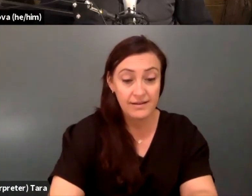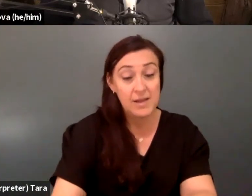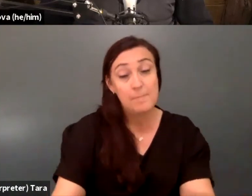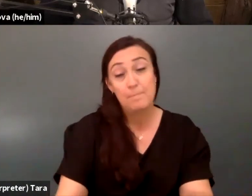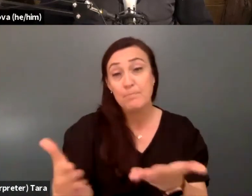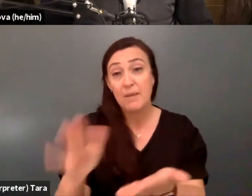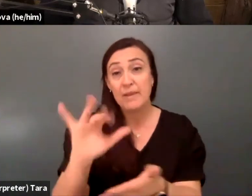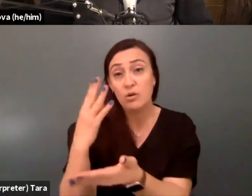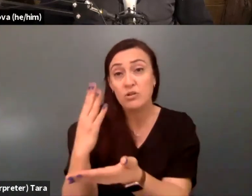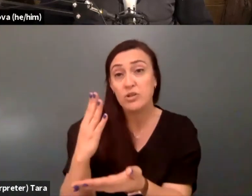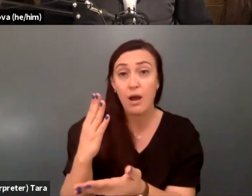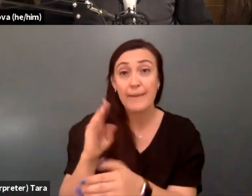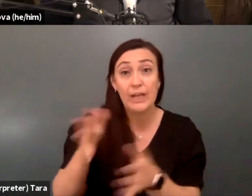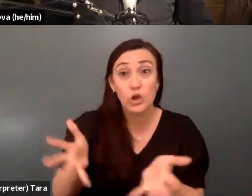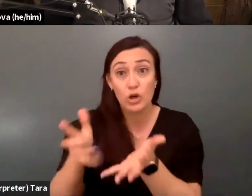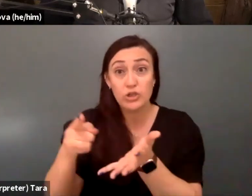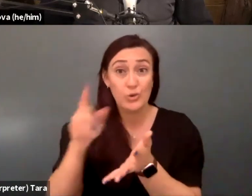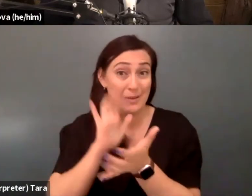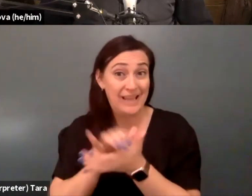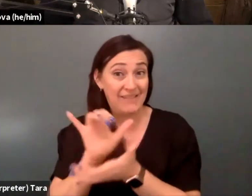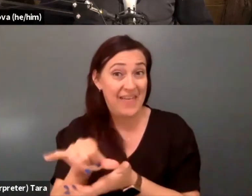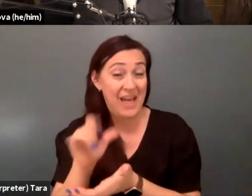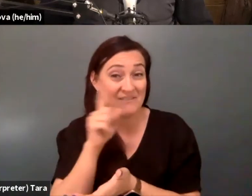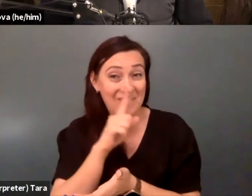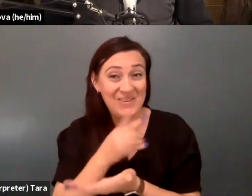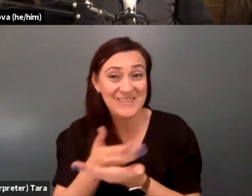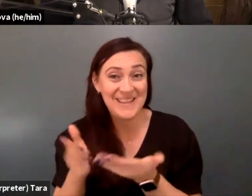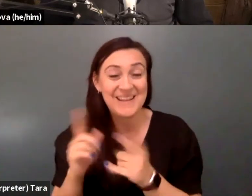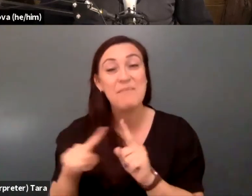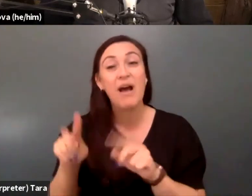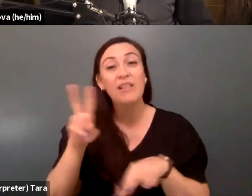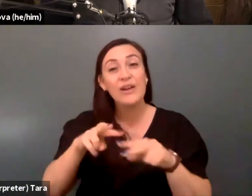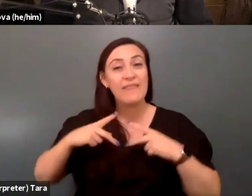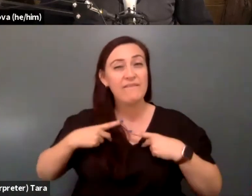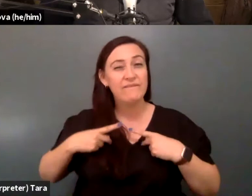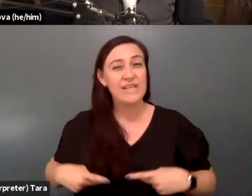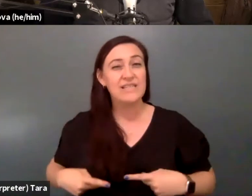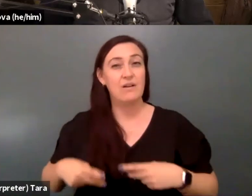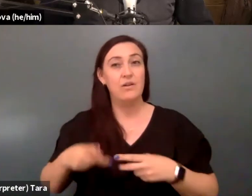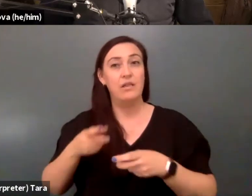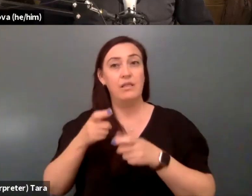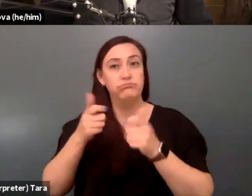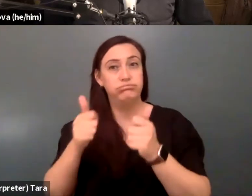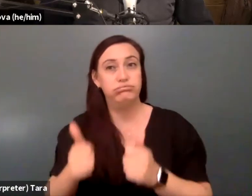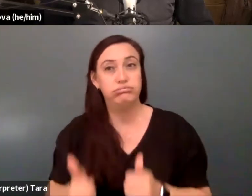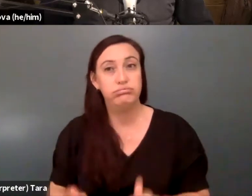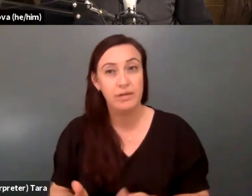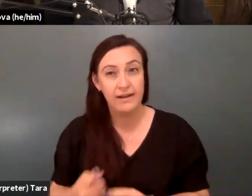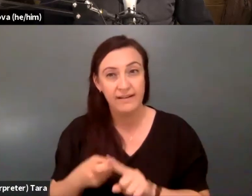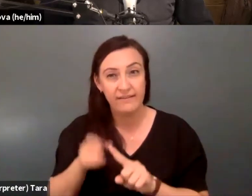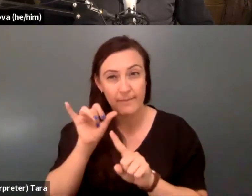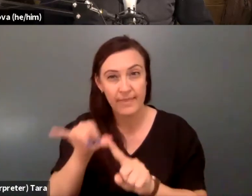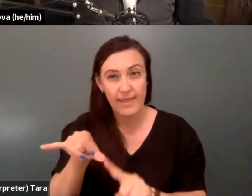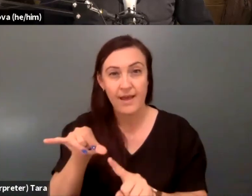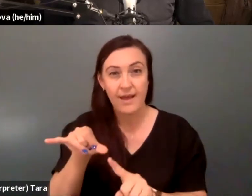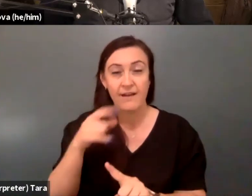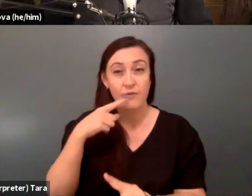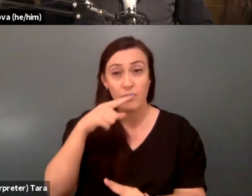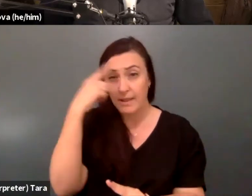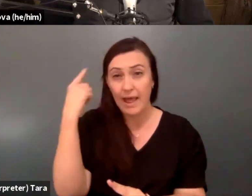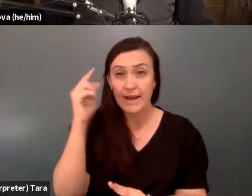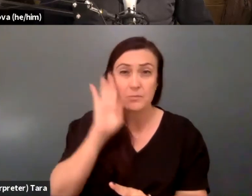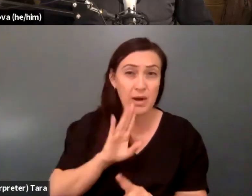but really looking at the toll, the physical toll that it takes on Black and brown